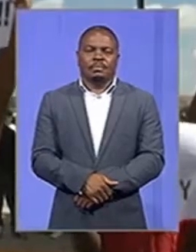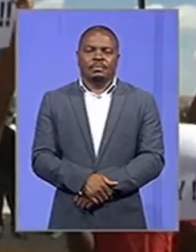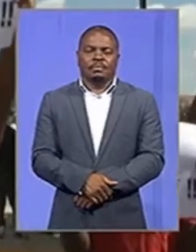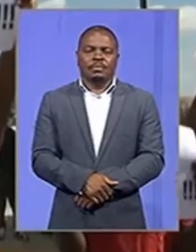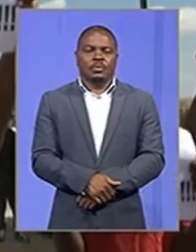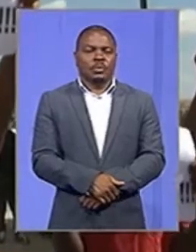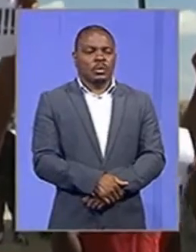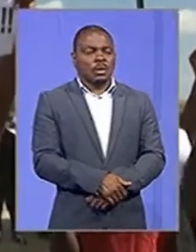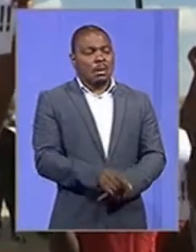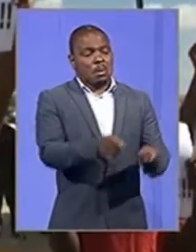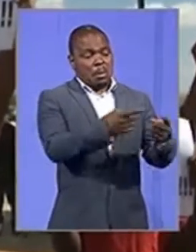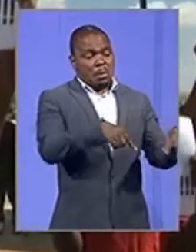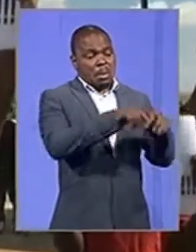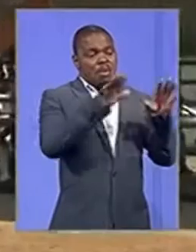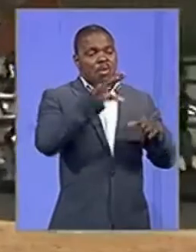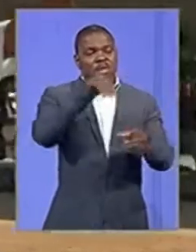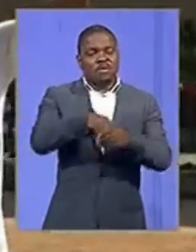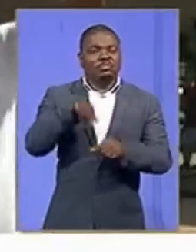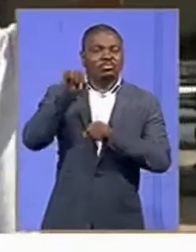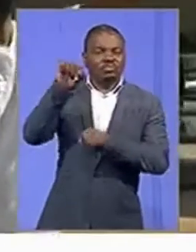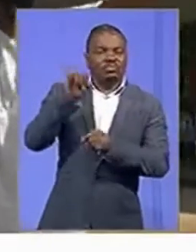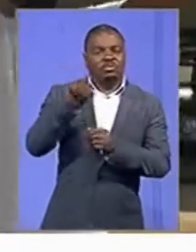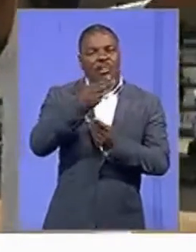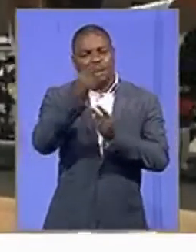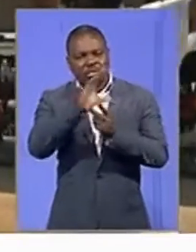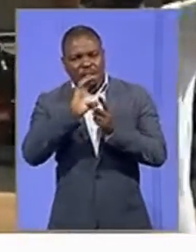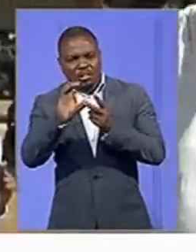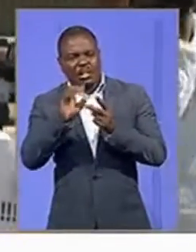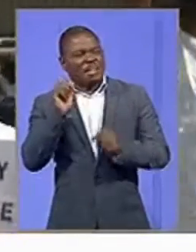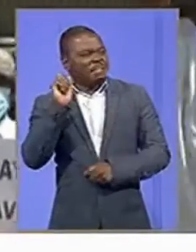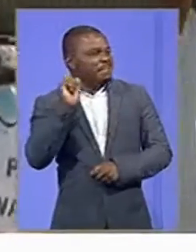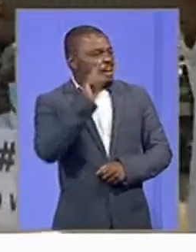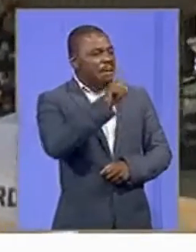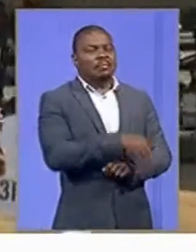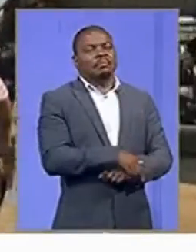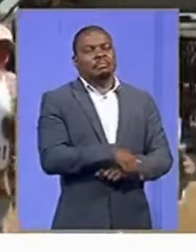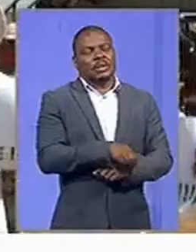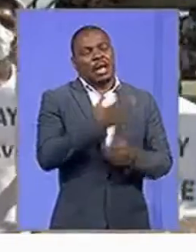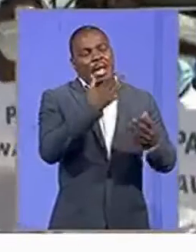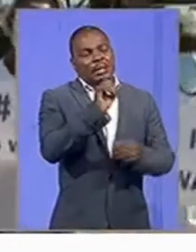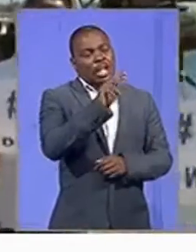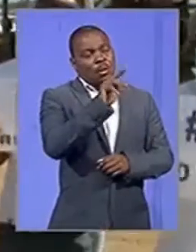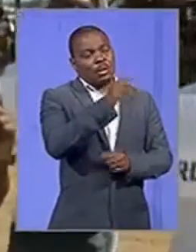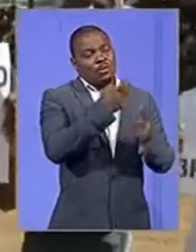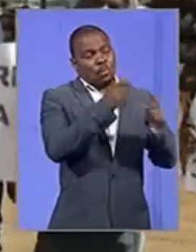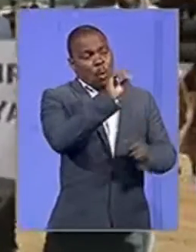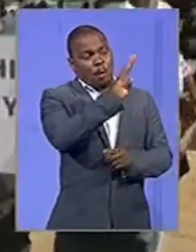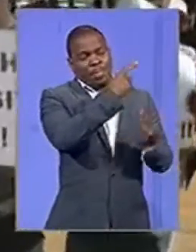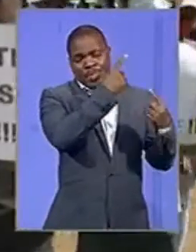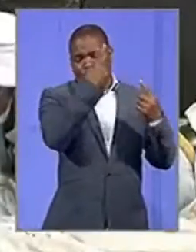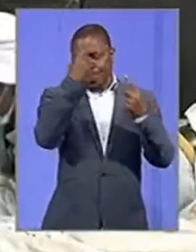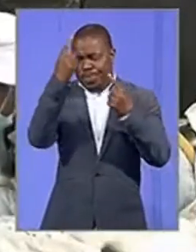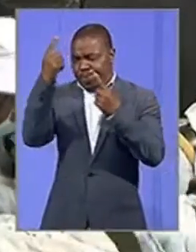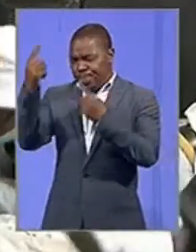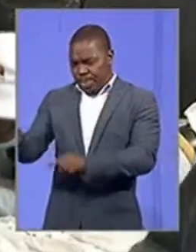Batho ba nang le kabelo indastering ya bonono ba tlohile dikilomitara tse 80 ho tswa Bloemfontein e le hore ba